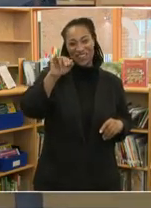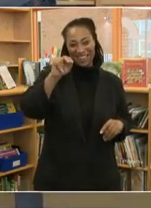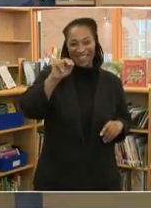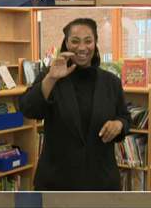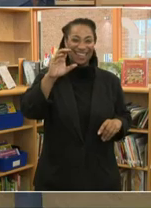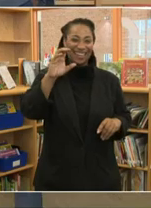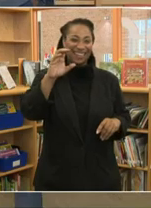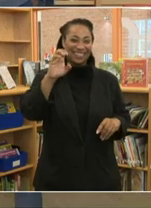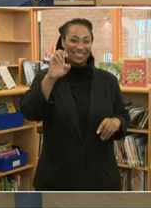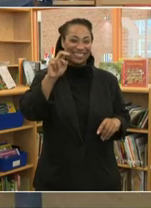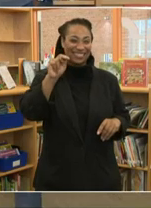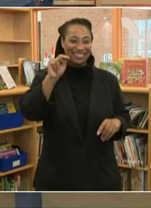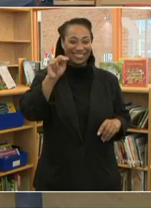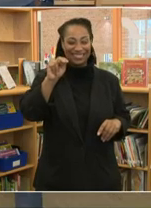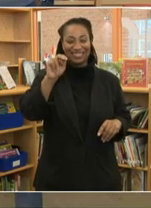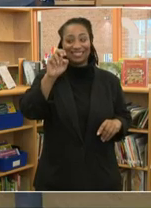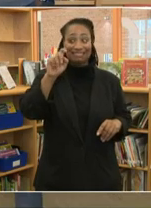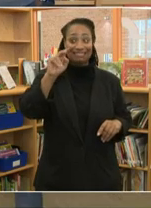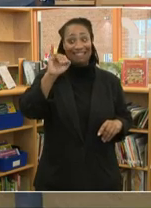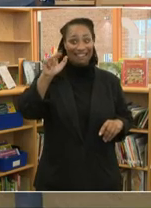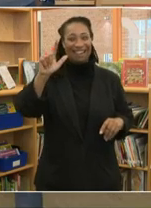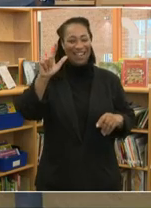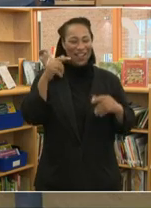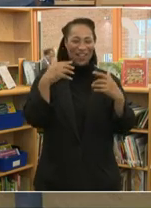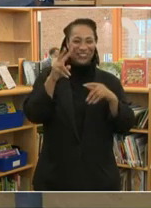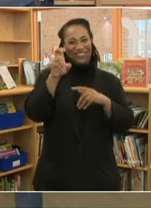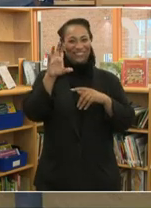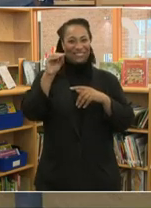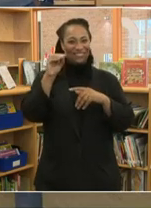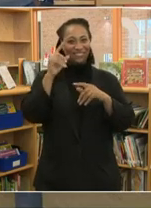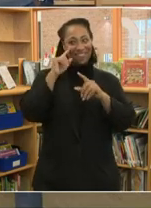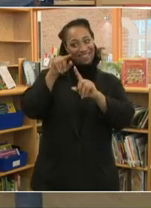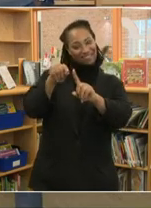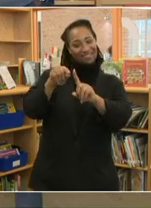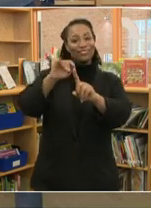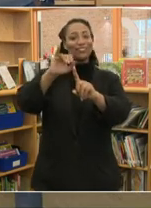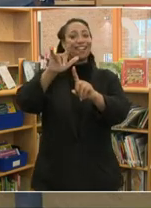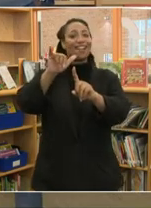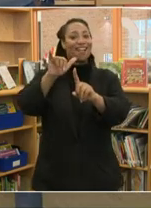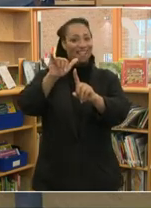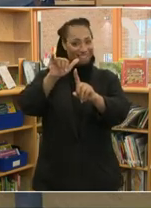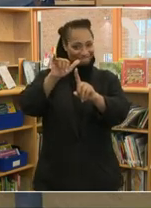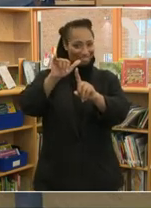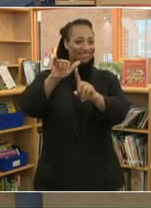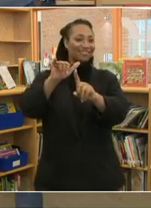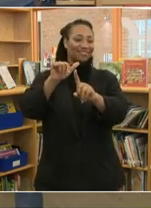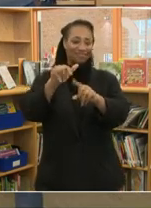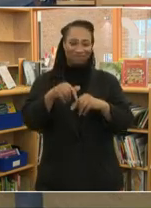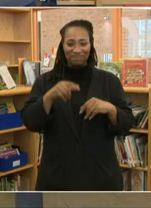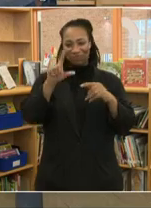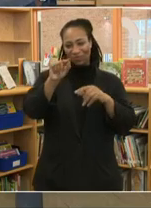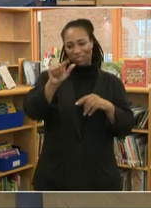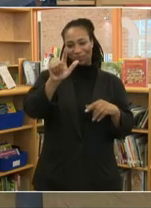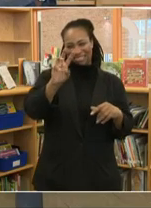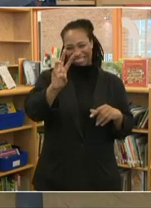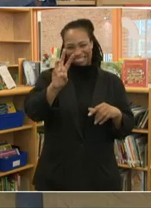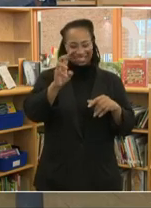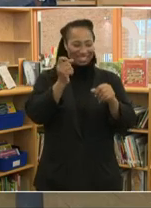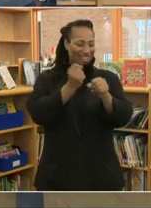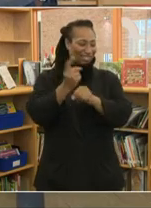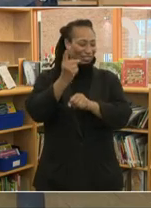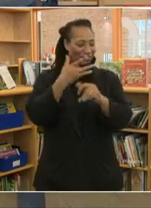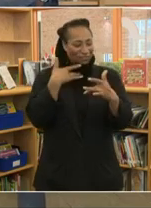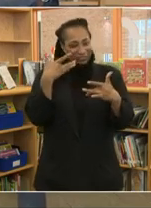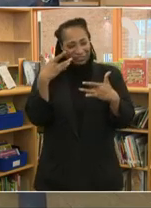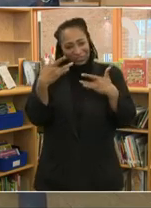We're also recognizing the achievement of the students at Powell, who shepherded through